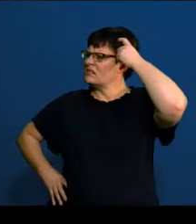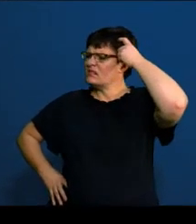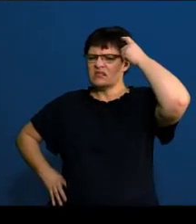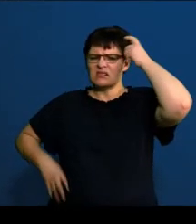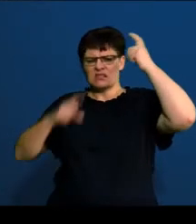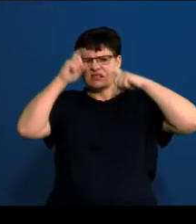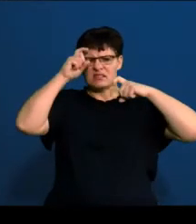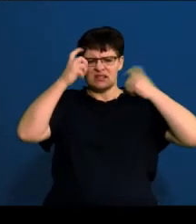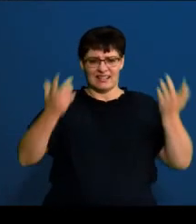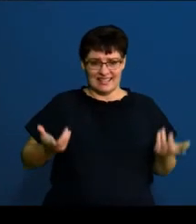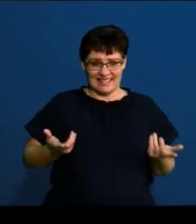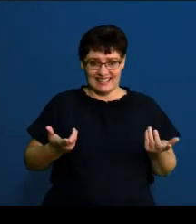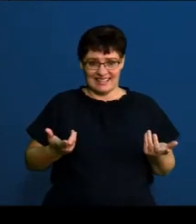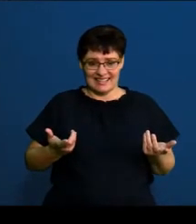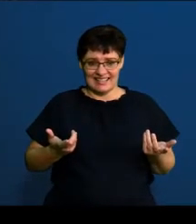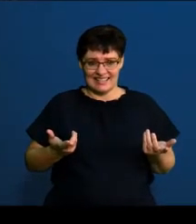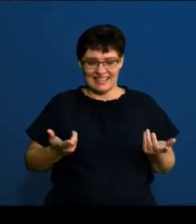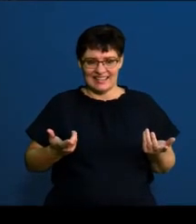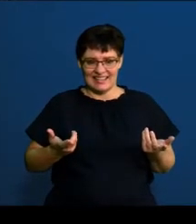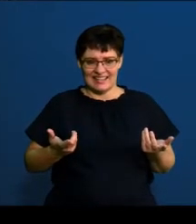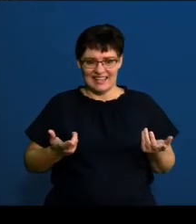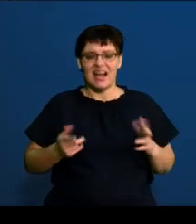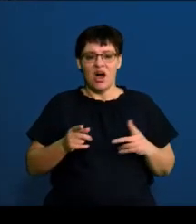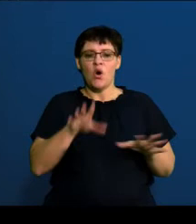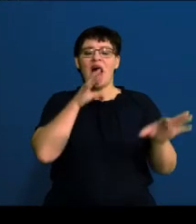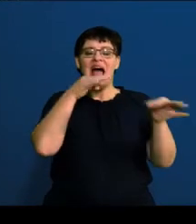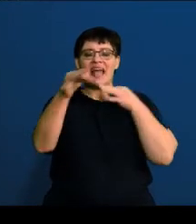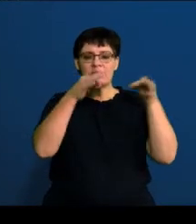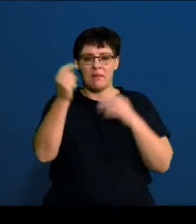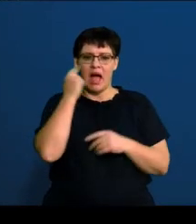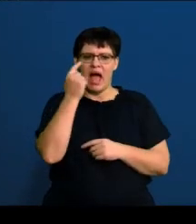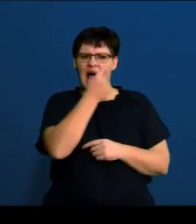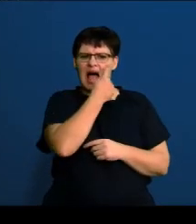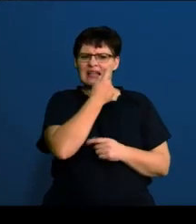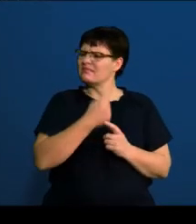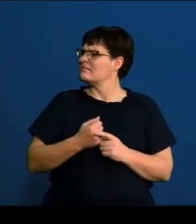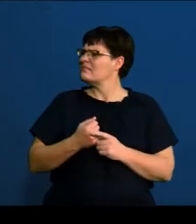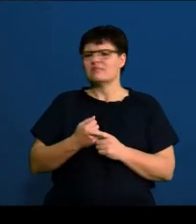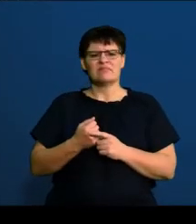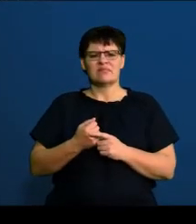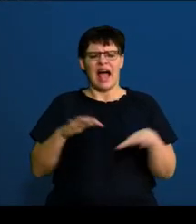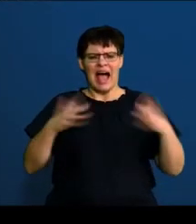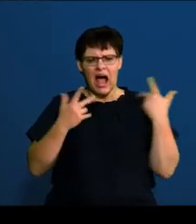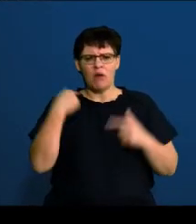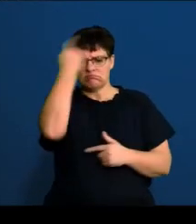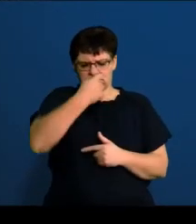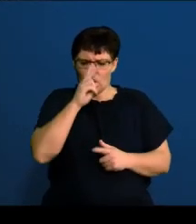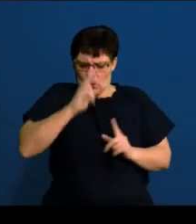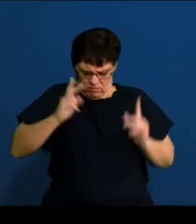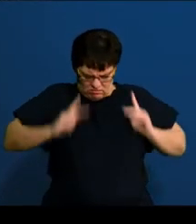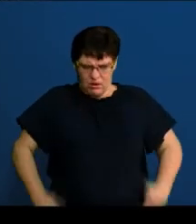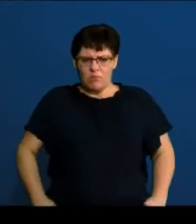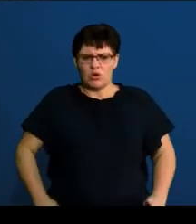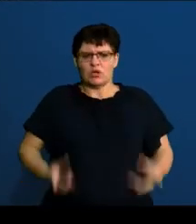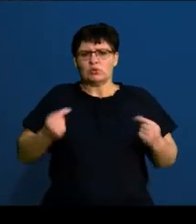on the hip. And basically we're describing her eyes, her face, and how she actually looks. Okay,